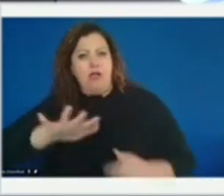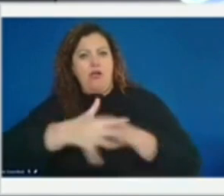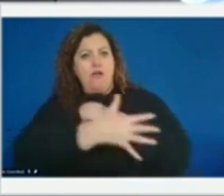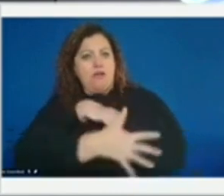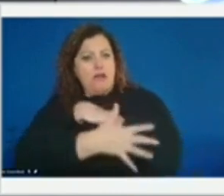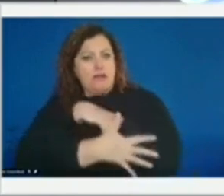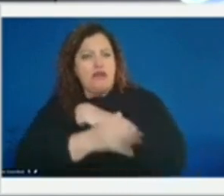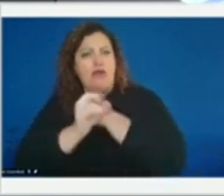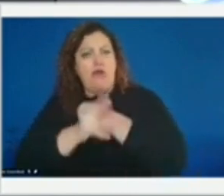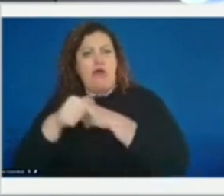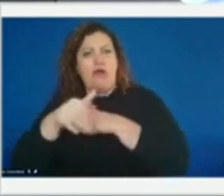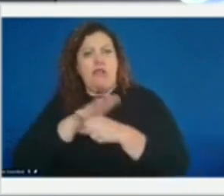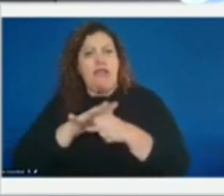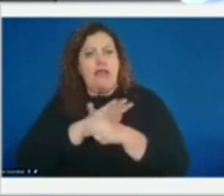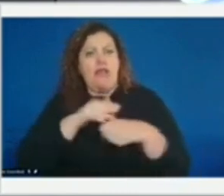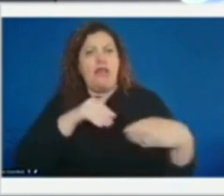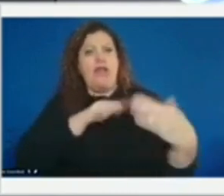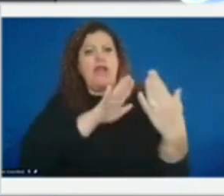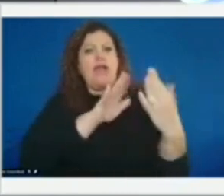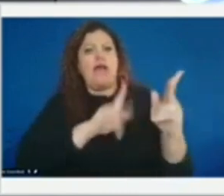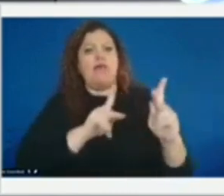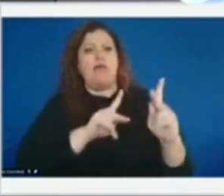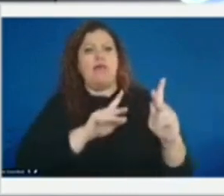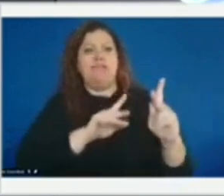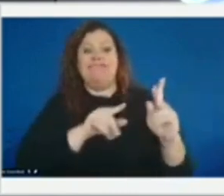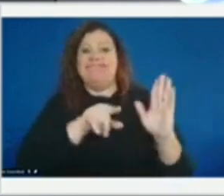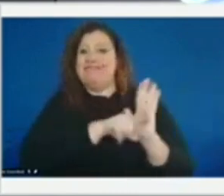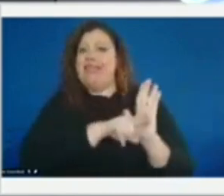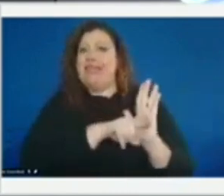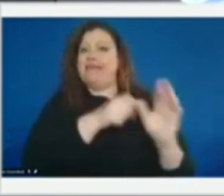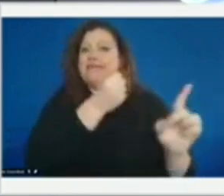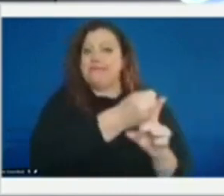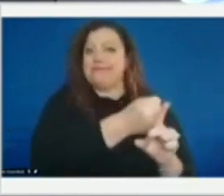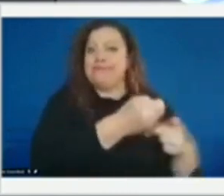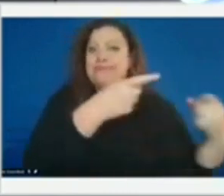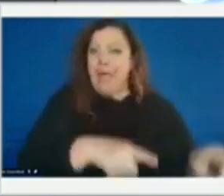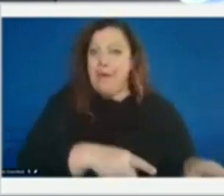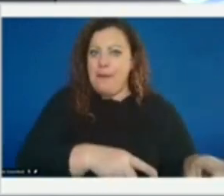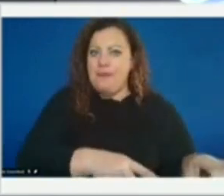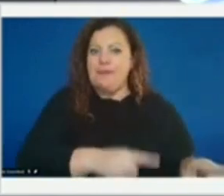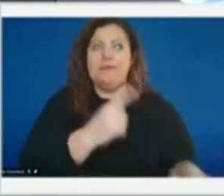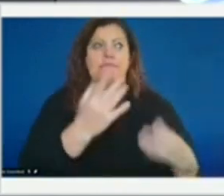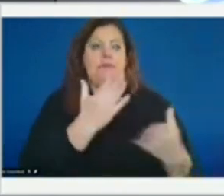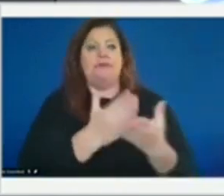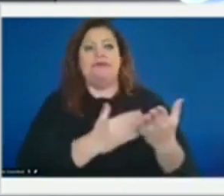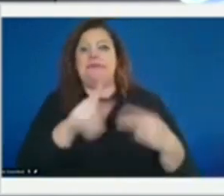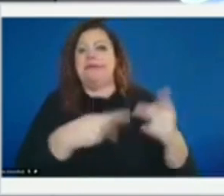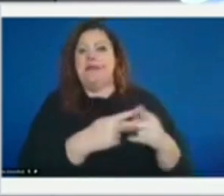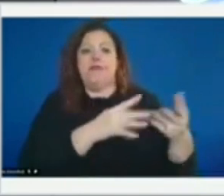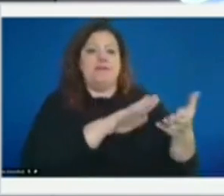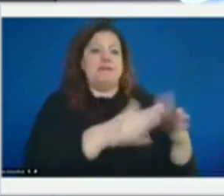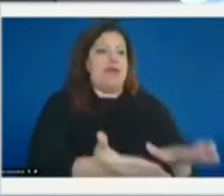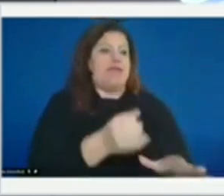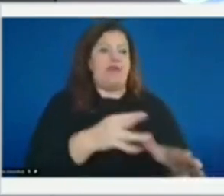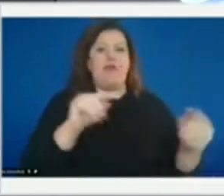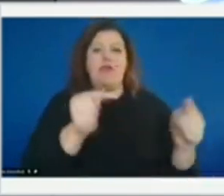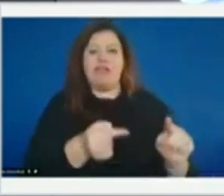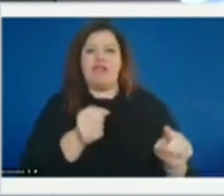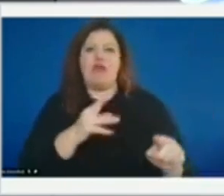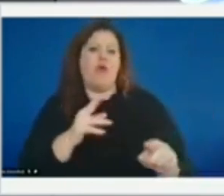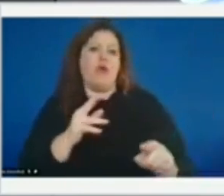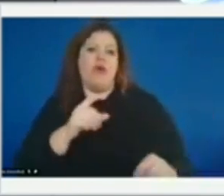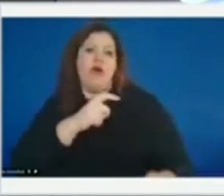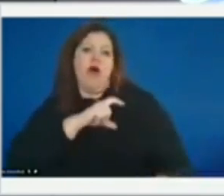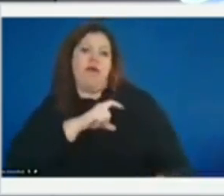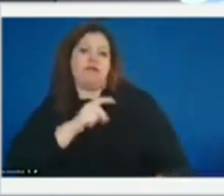jurisdiction encountering people where the outcome is negative, where there's some type of loss of life or injury or an officer-involved shooting, God forbid, nobody